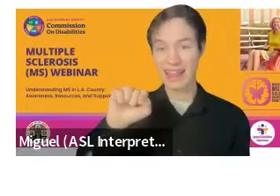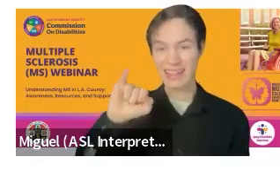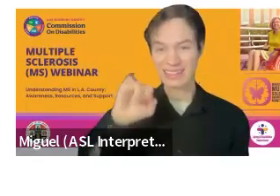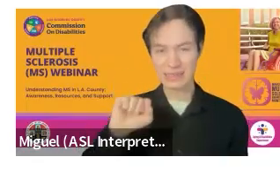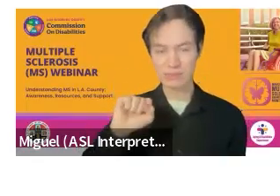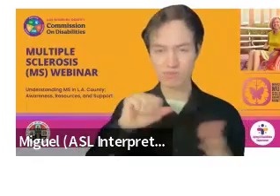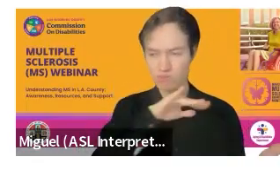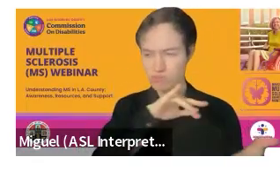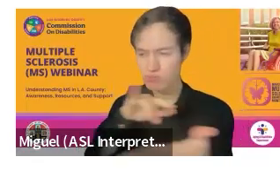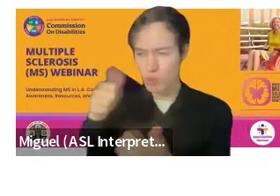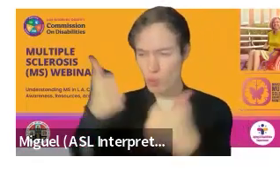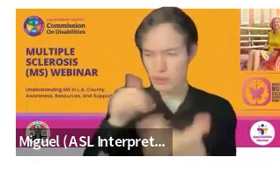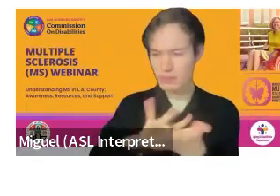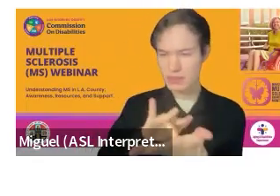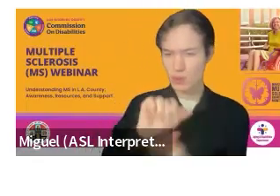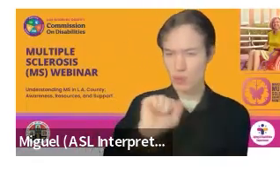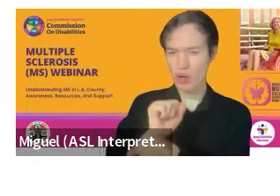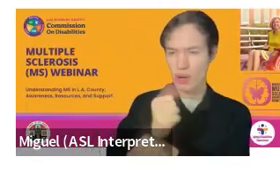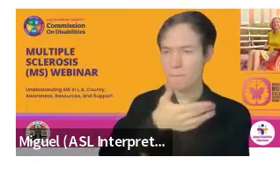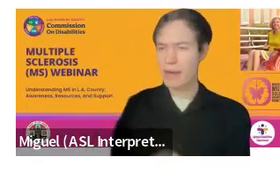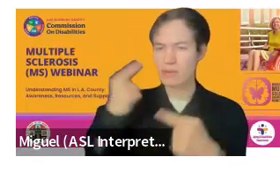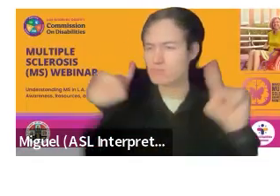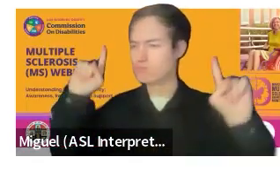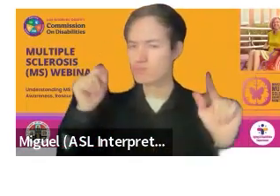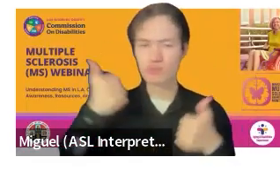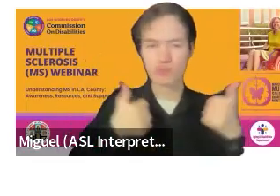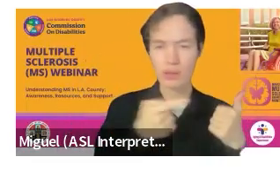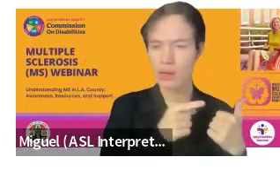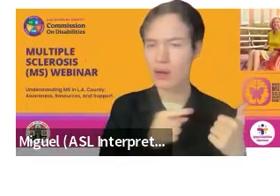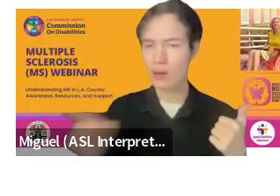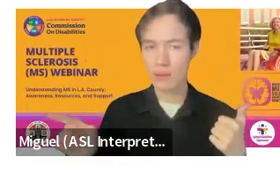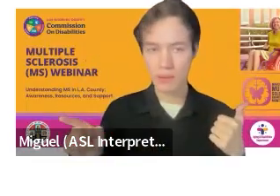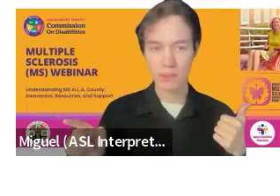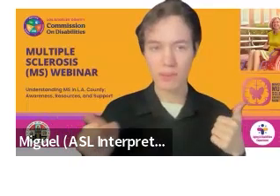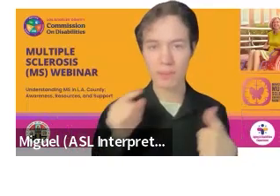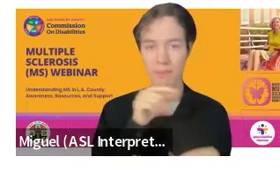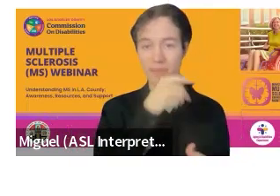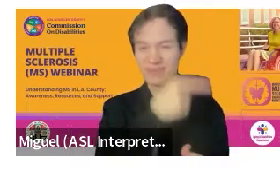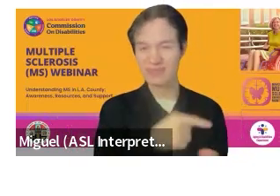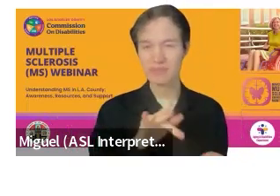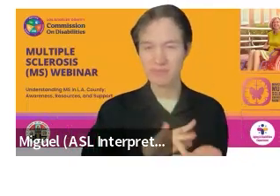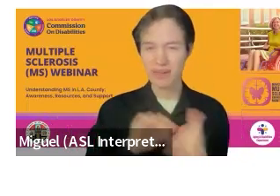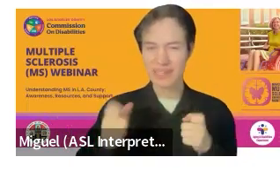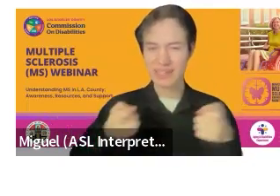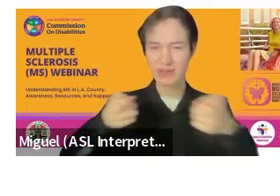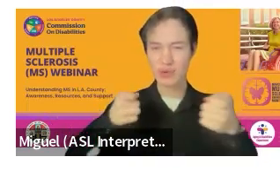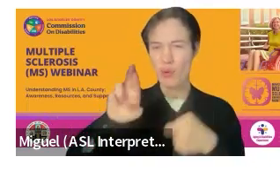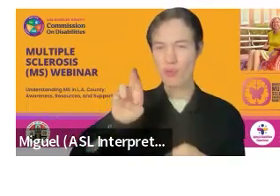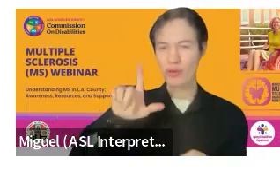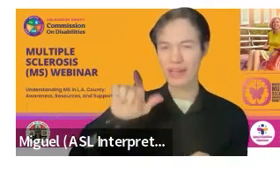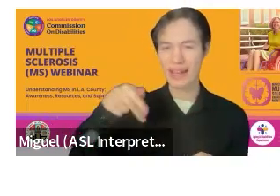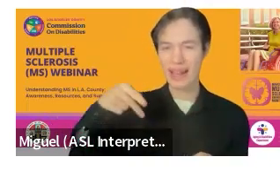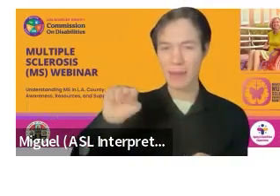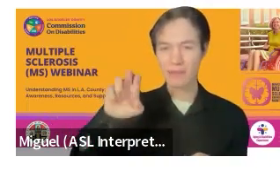And so these numbers here refer to the medication's ability to control relapses. So the B-cell meds are